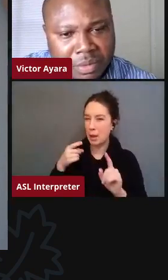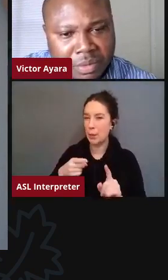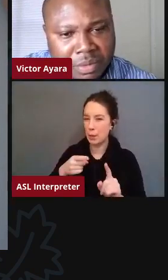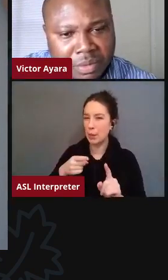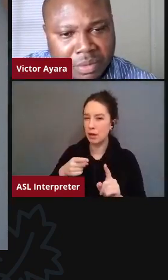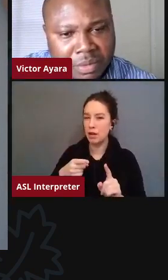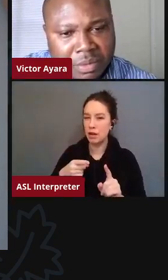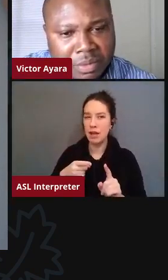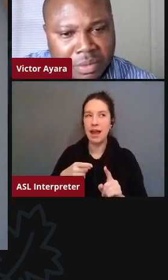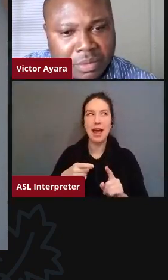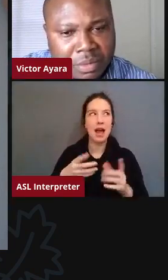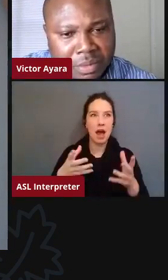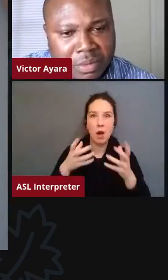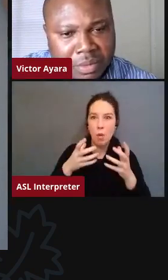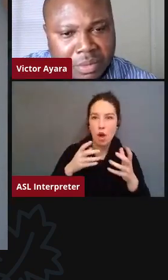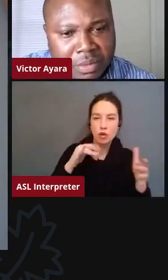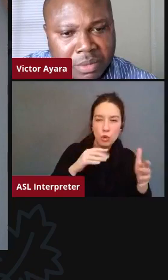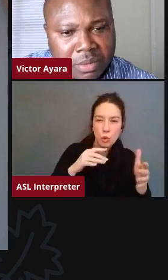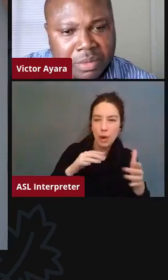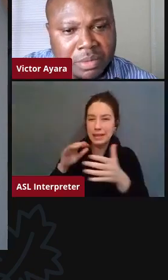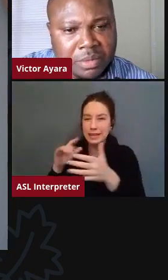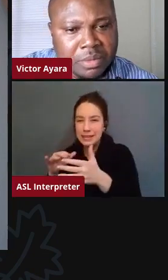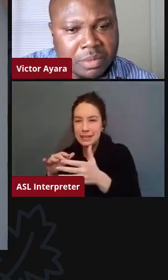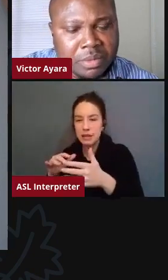shaped by that. And